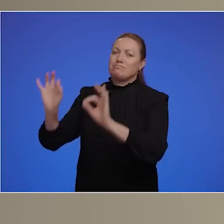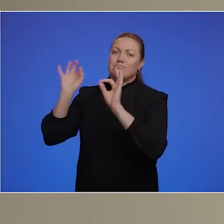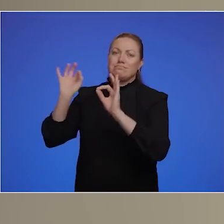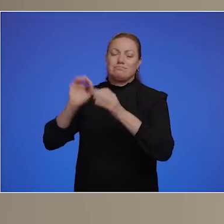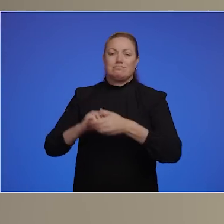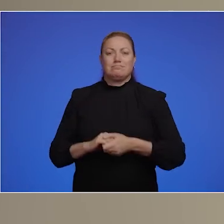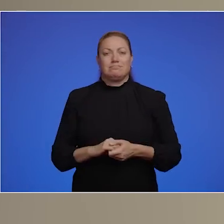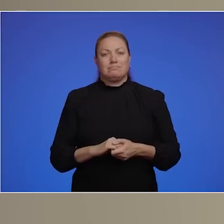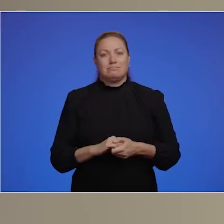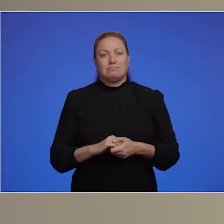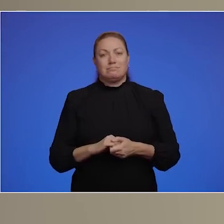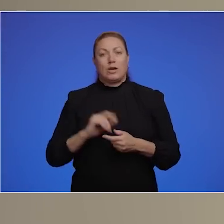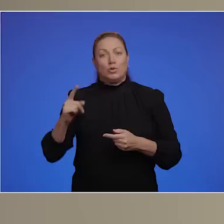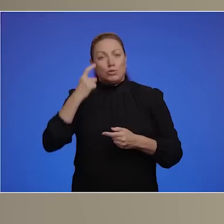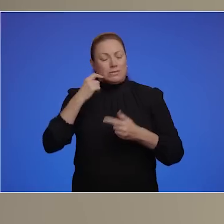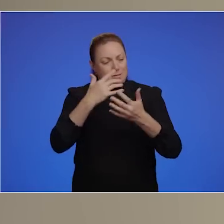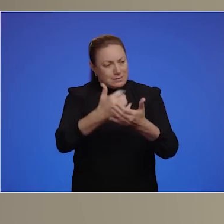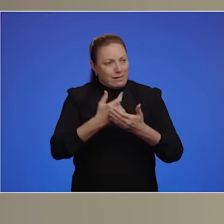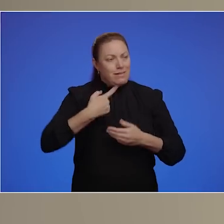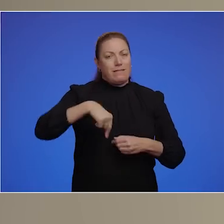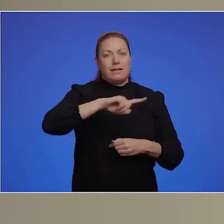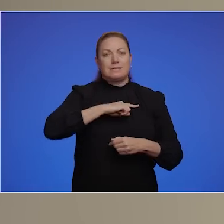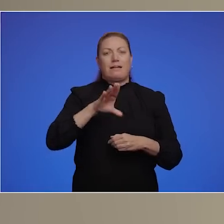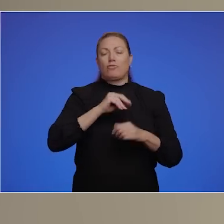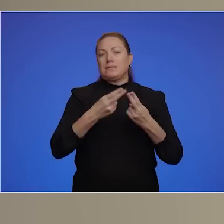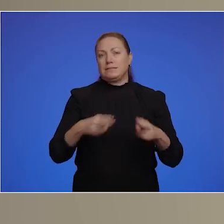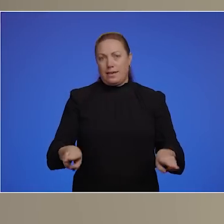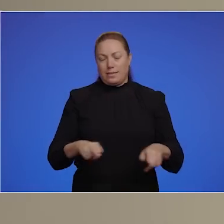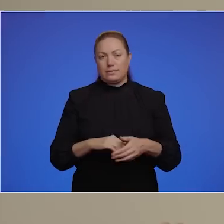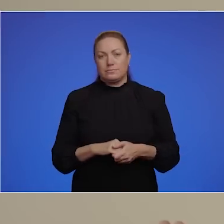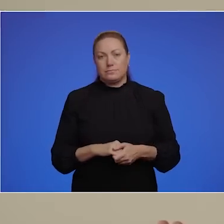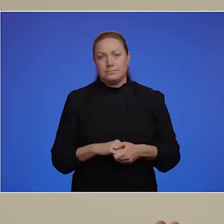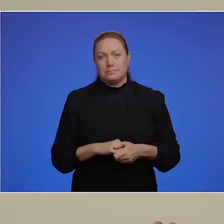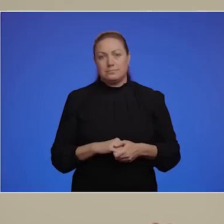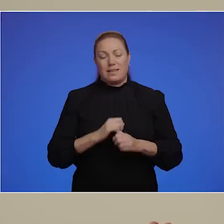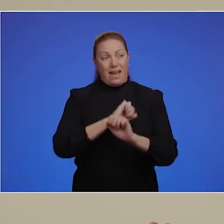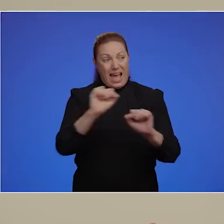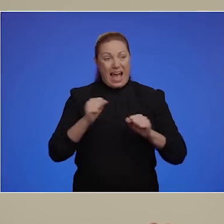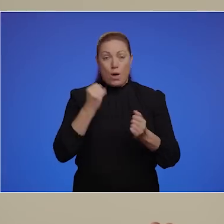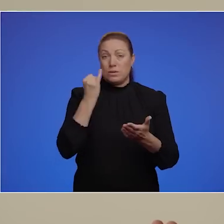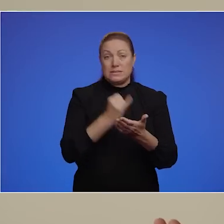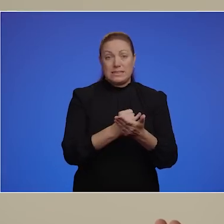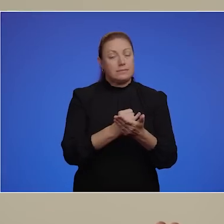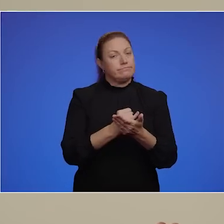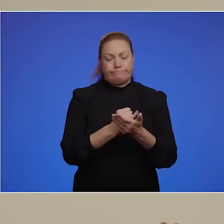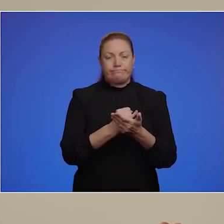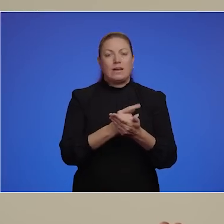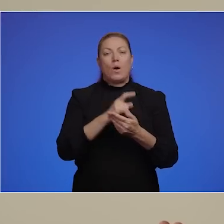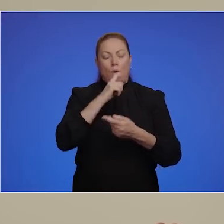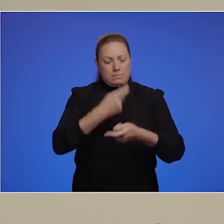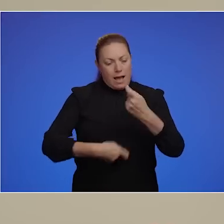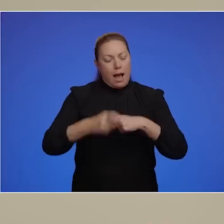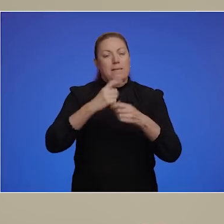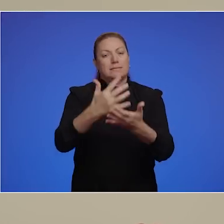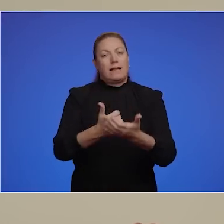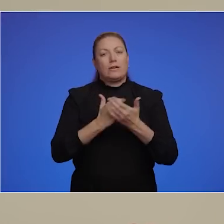divinity, and even fashioned for us a remedy out of mortality itself, that the cause of our downfall might become the means